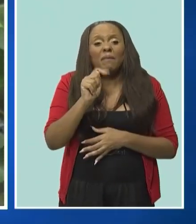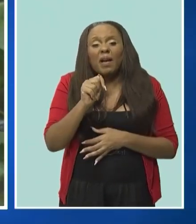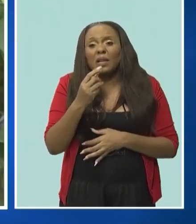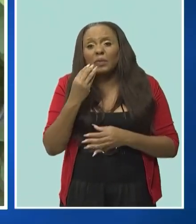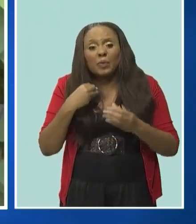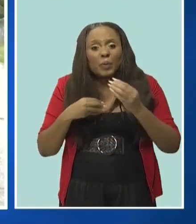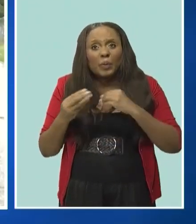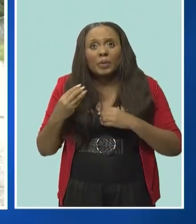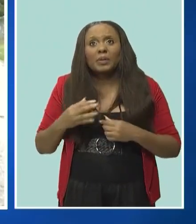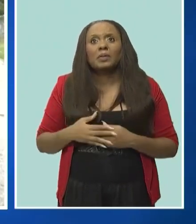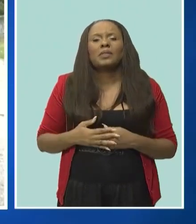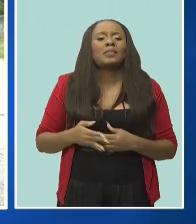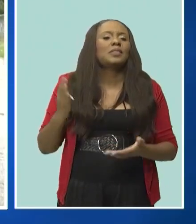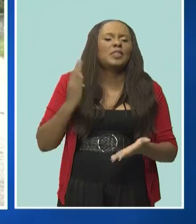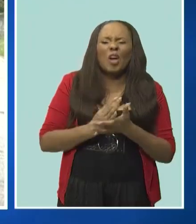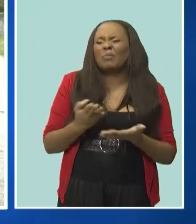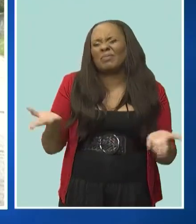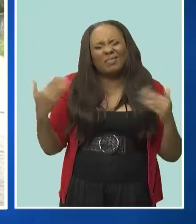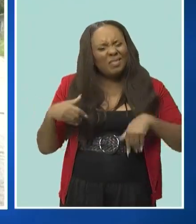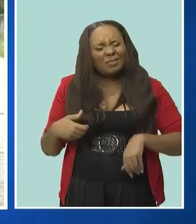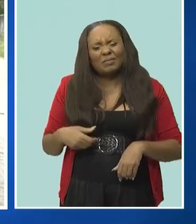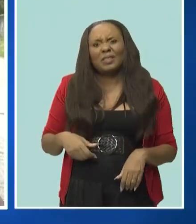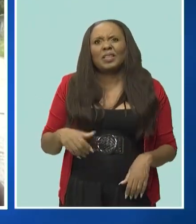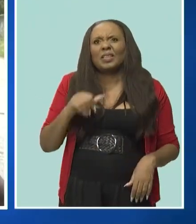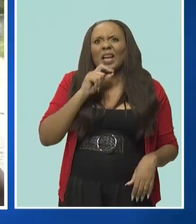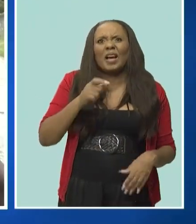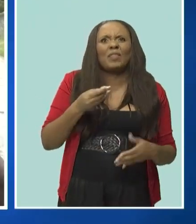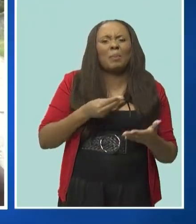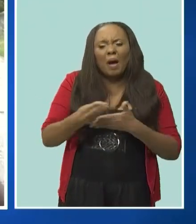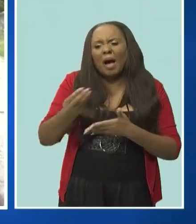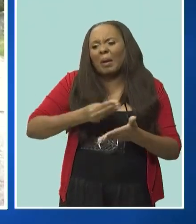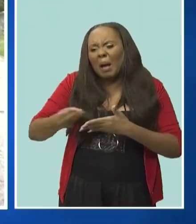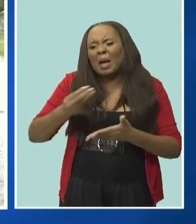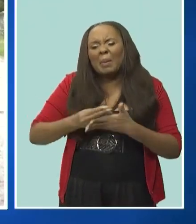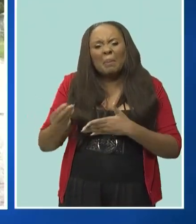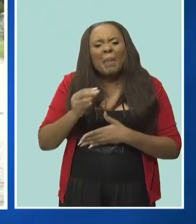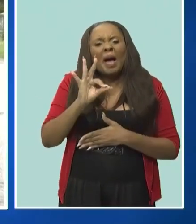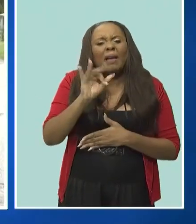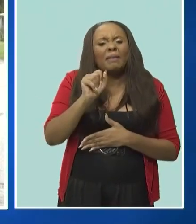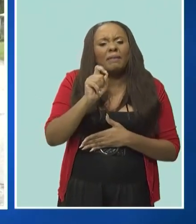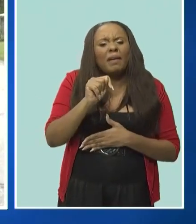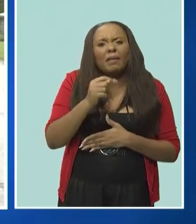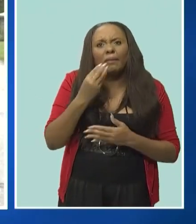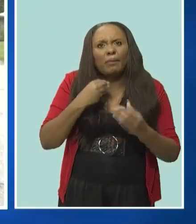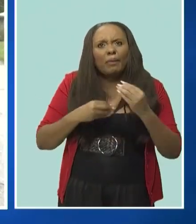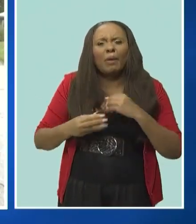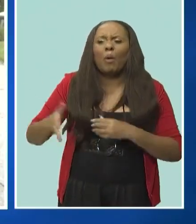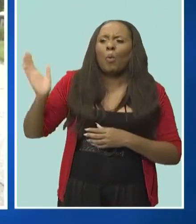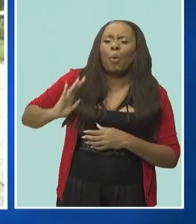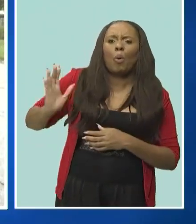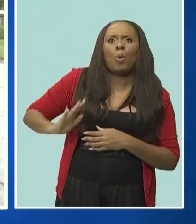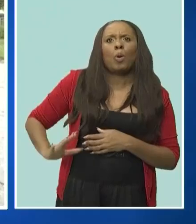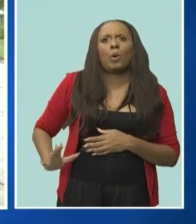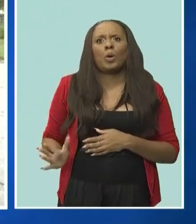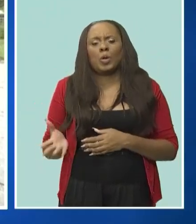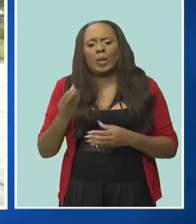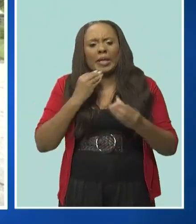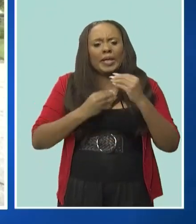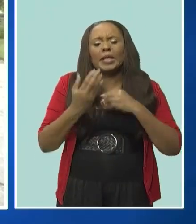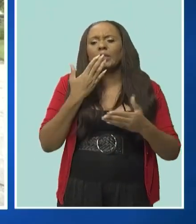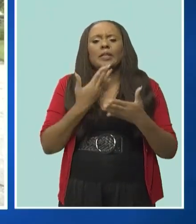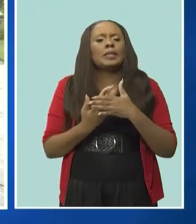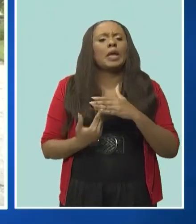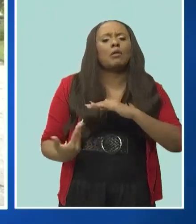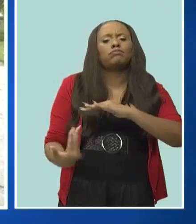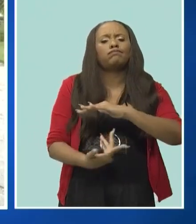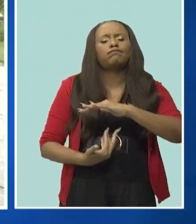body fast food, they could come and stop and get some as well. You don't got to keep buying fast food all the time. Back in the old time, they used the wood fire, the good fire burning, the